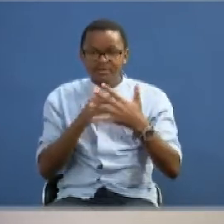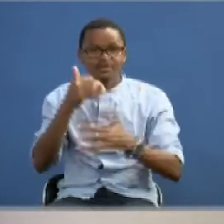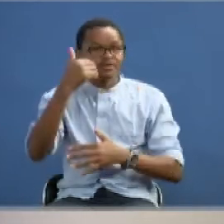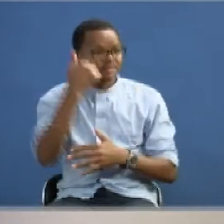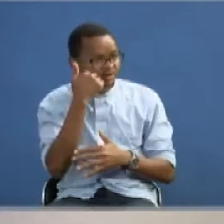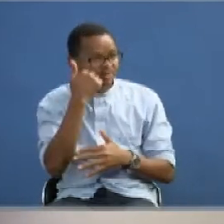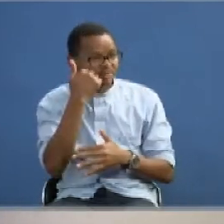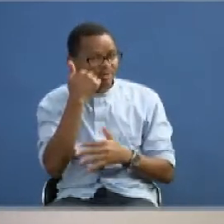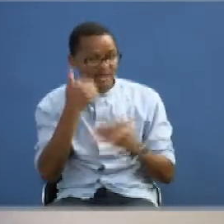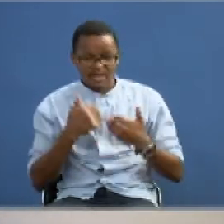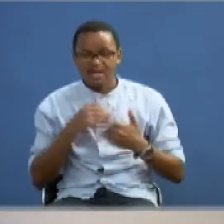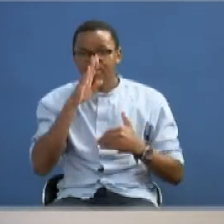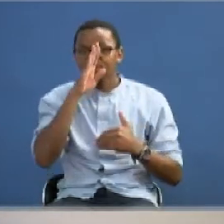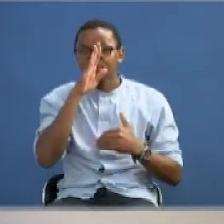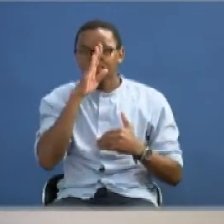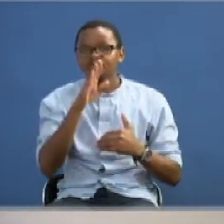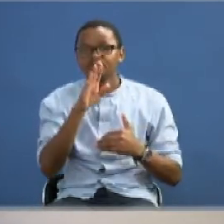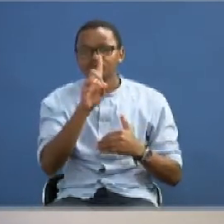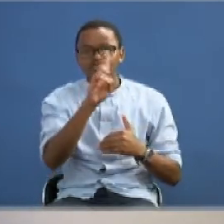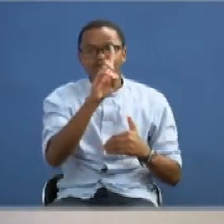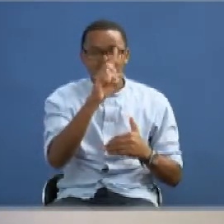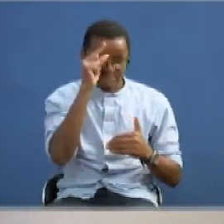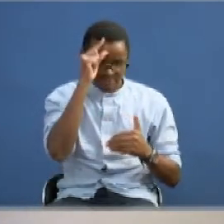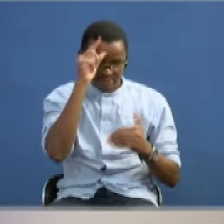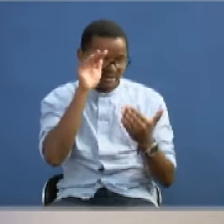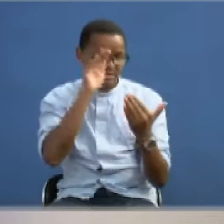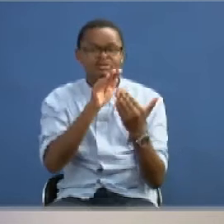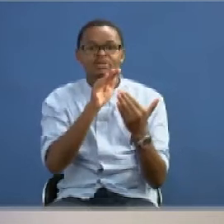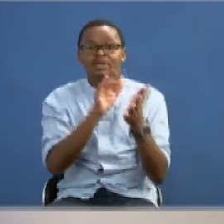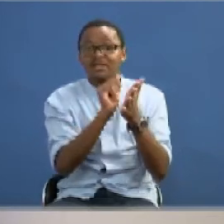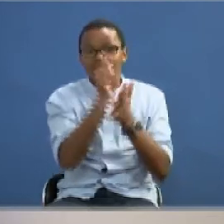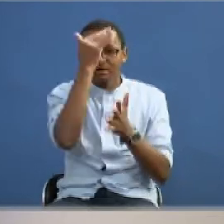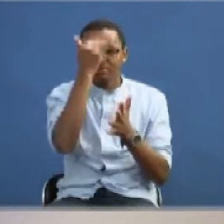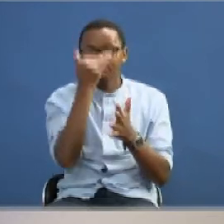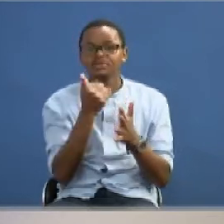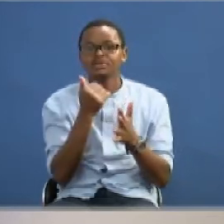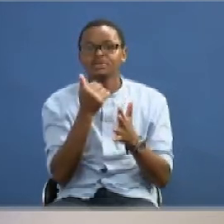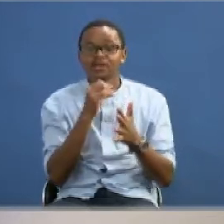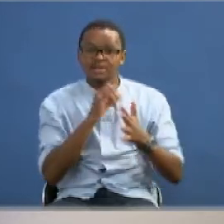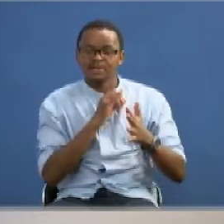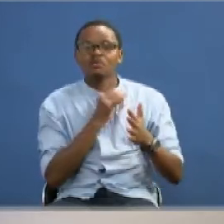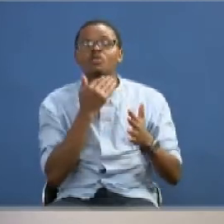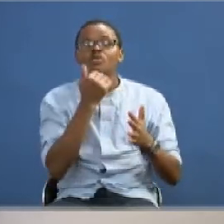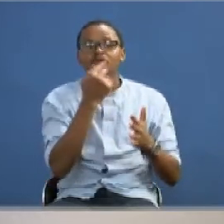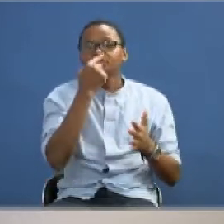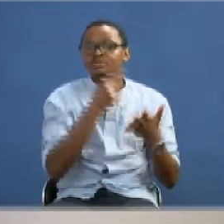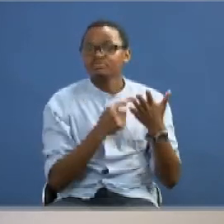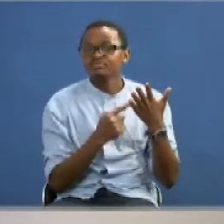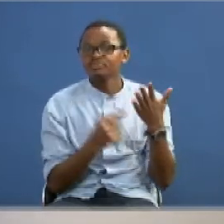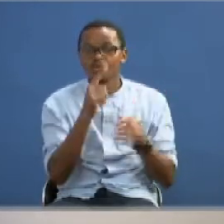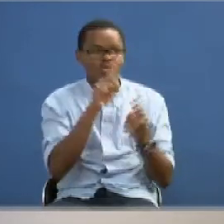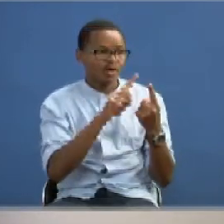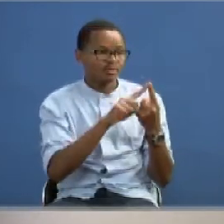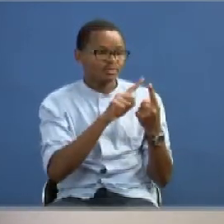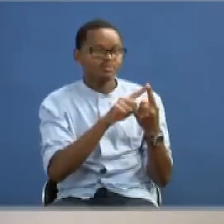disease has been a one government approach. Right. And that's why I want to say,